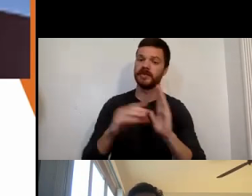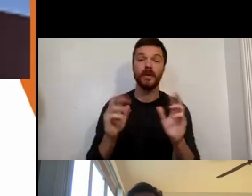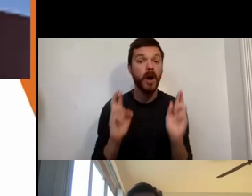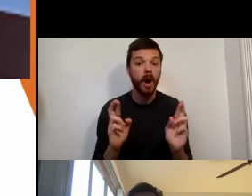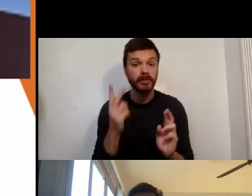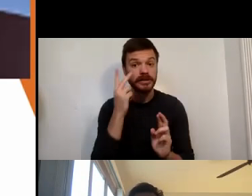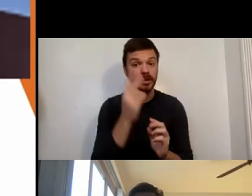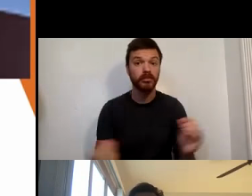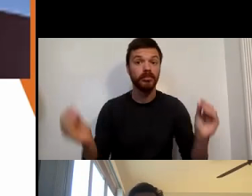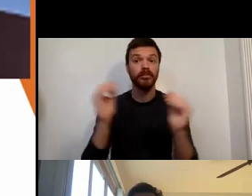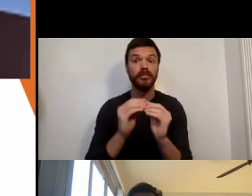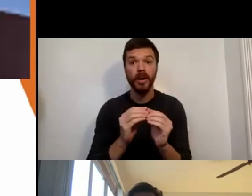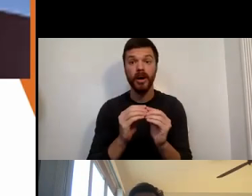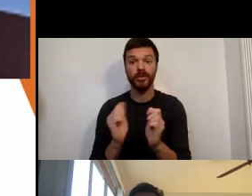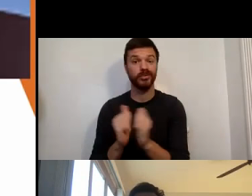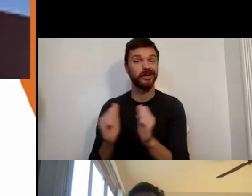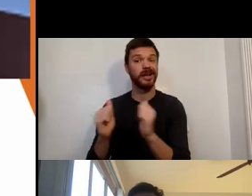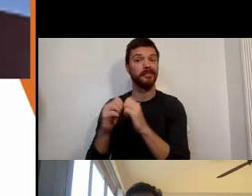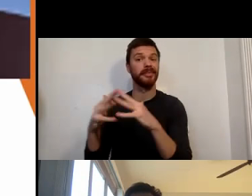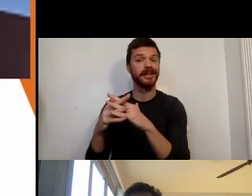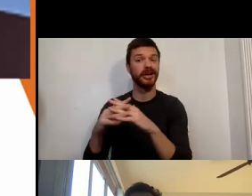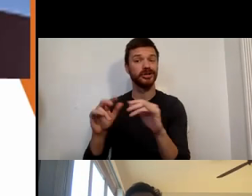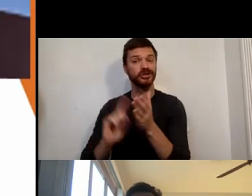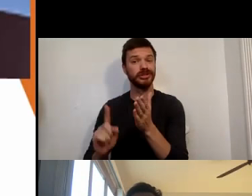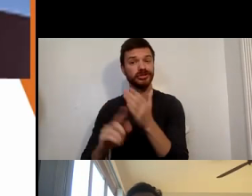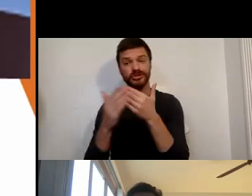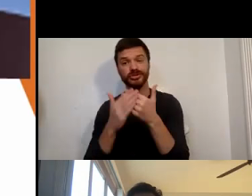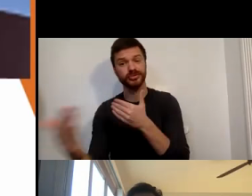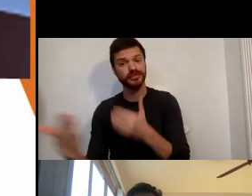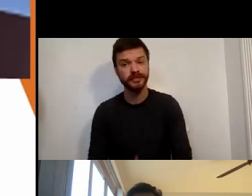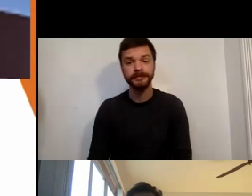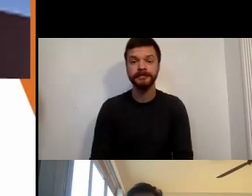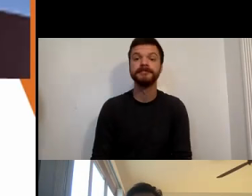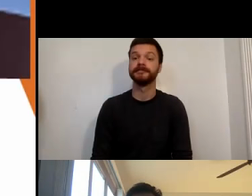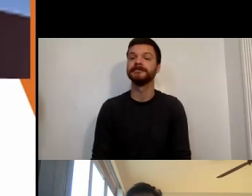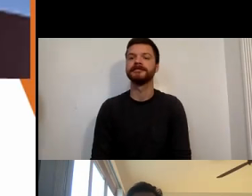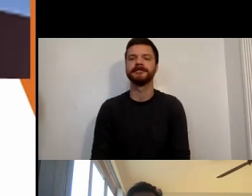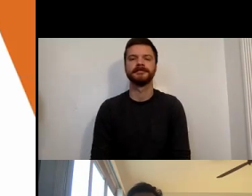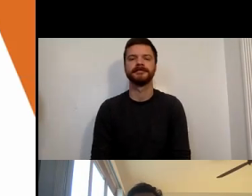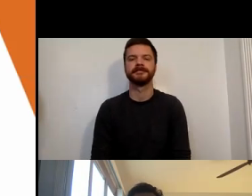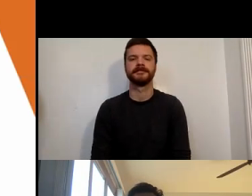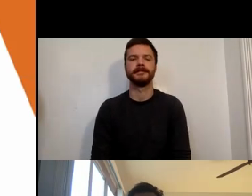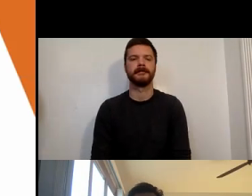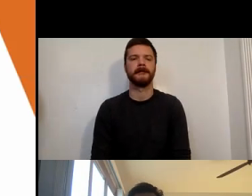of it in the field of implementation research going forward. Next slide.